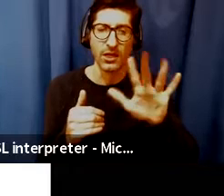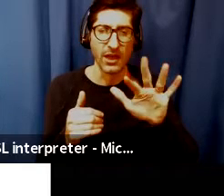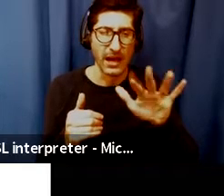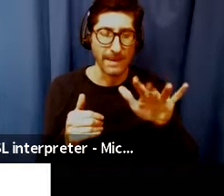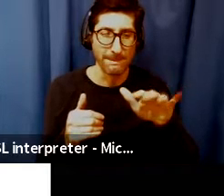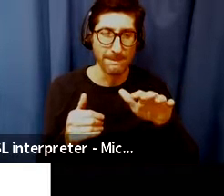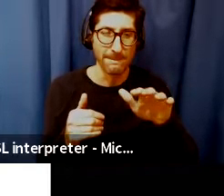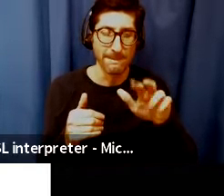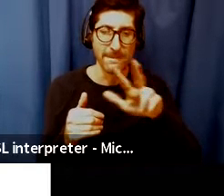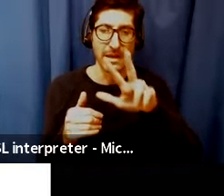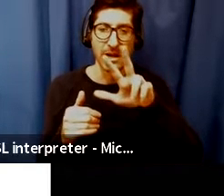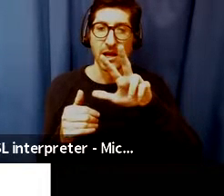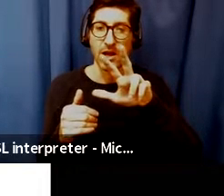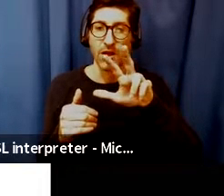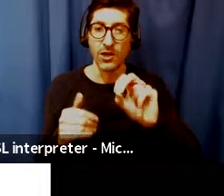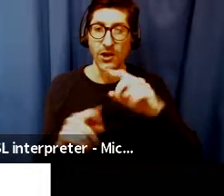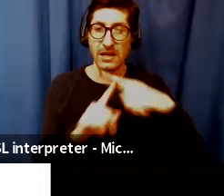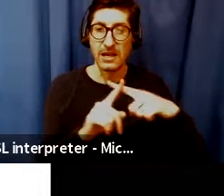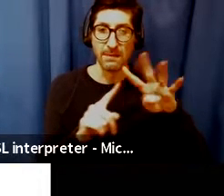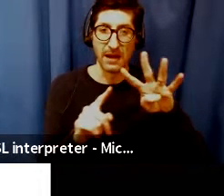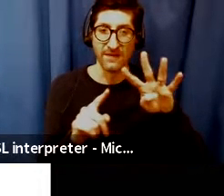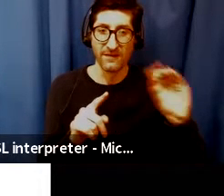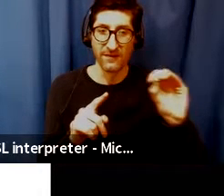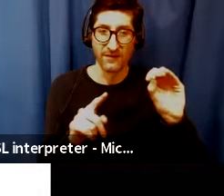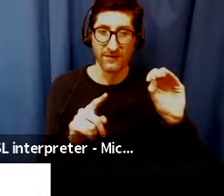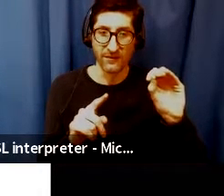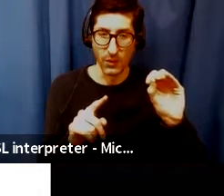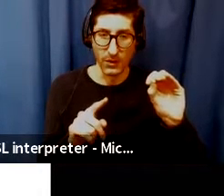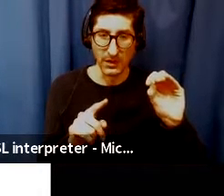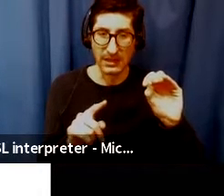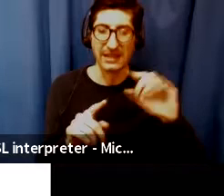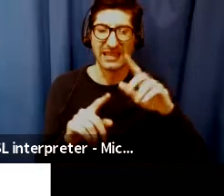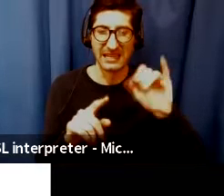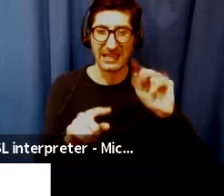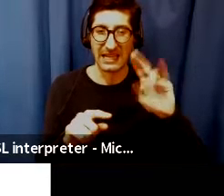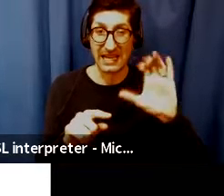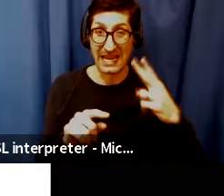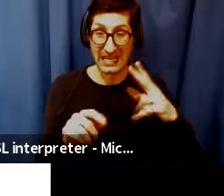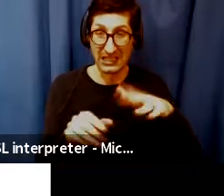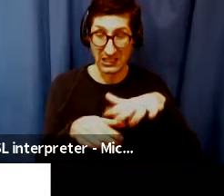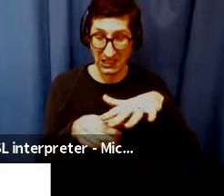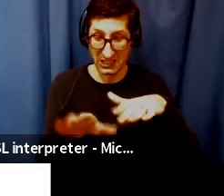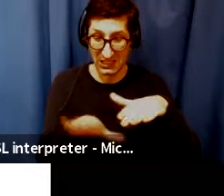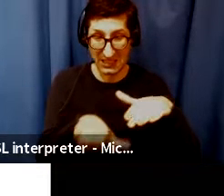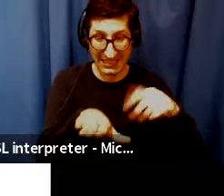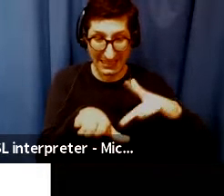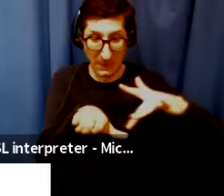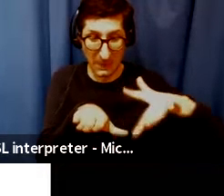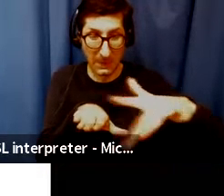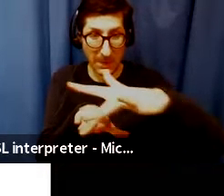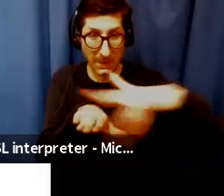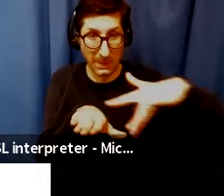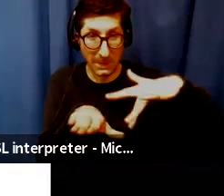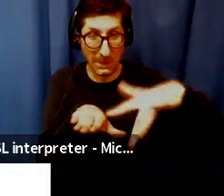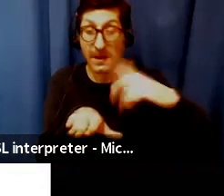by 48 inch space next to the exam table so that somebody can make a transfer from their wheelchair or